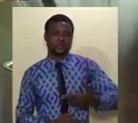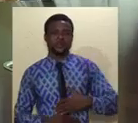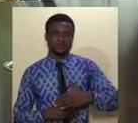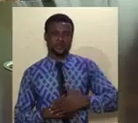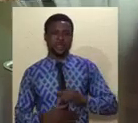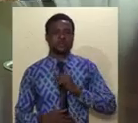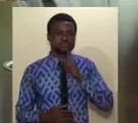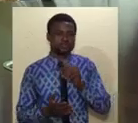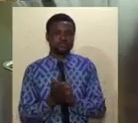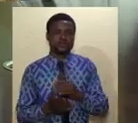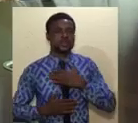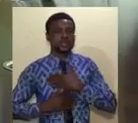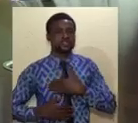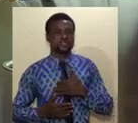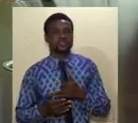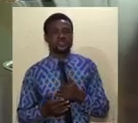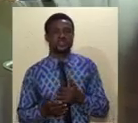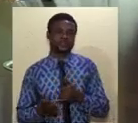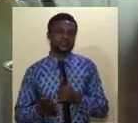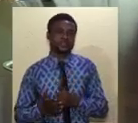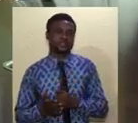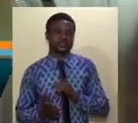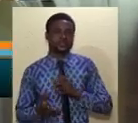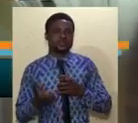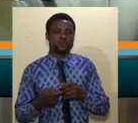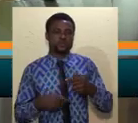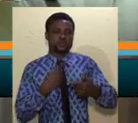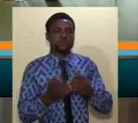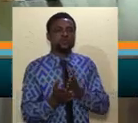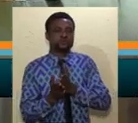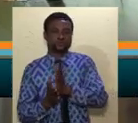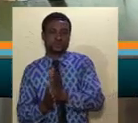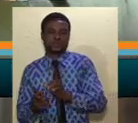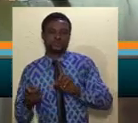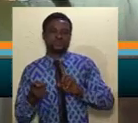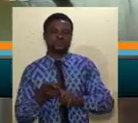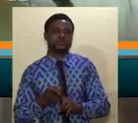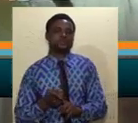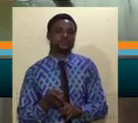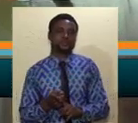Yes, welcome back. I'm sure you enjoyed that clip. We want to go straight into